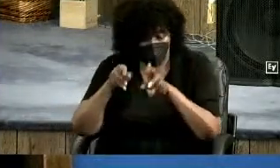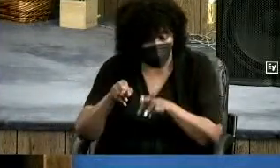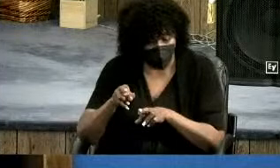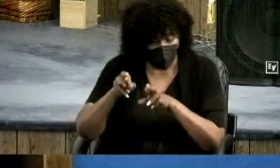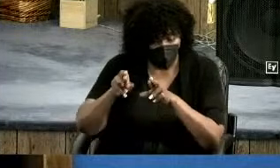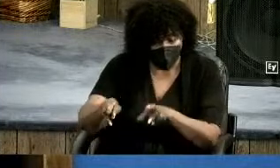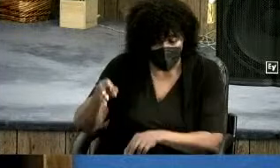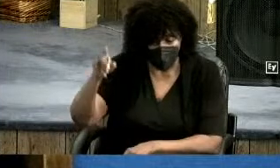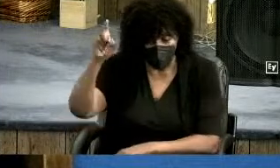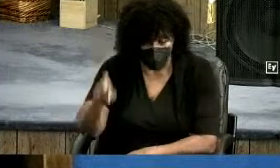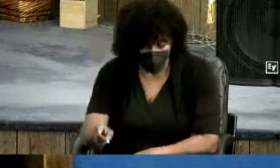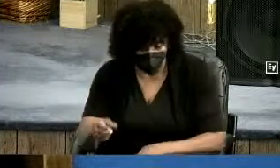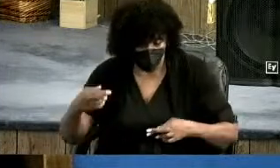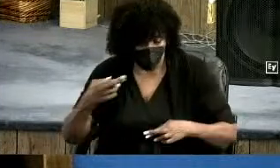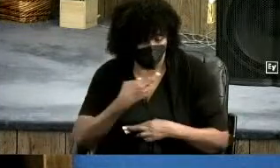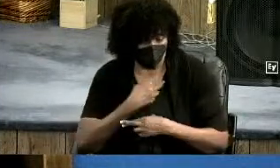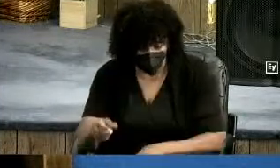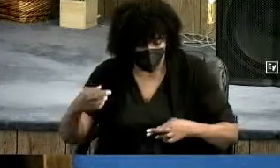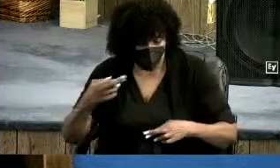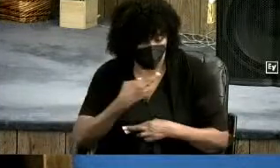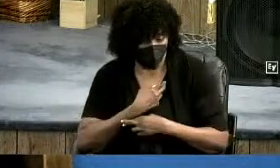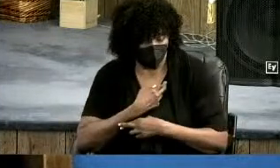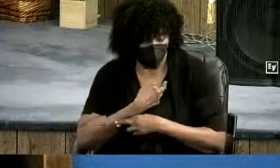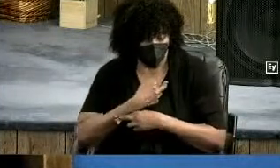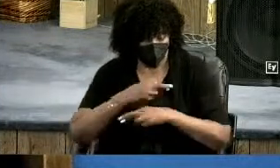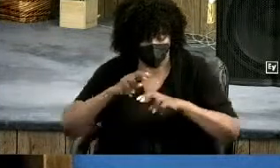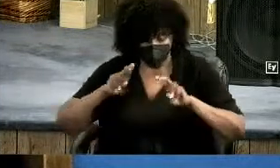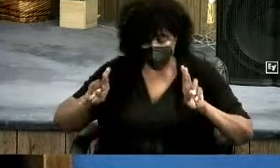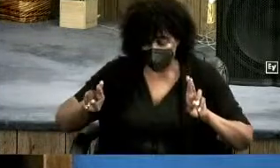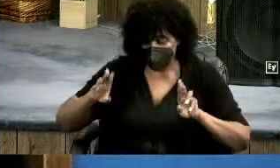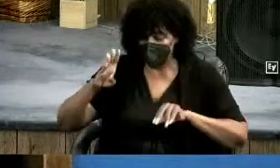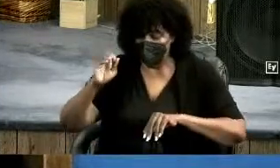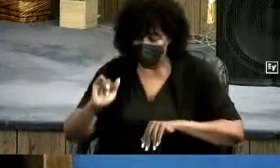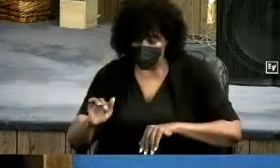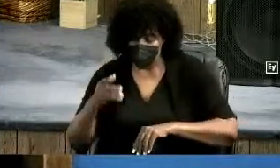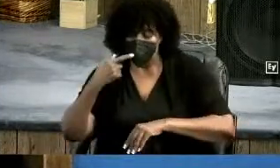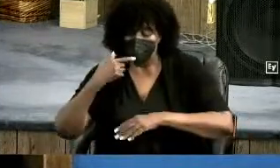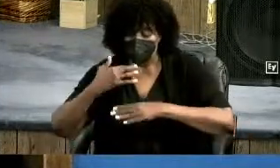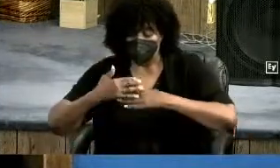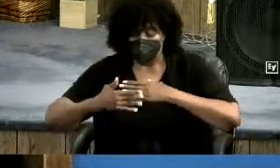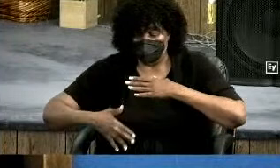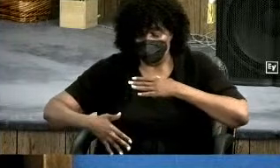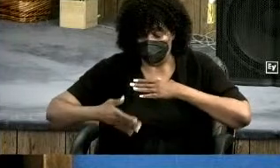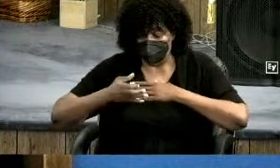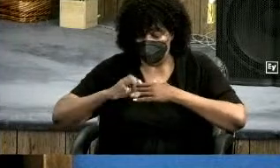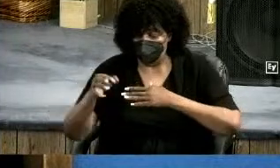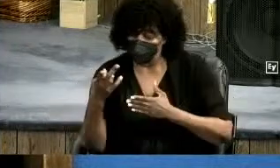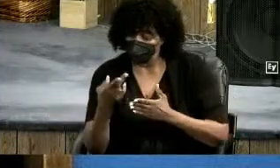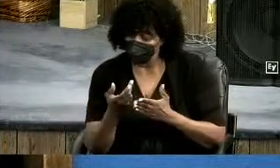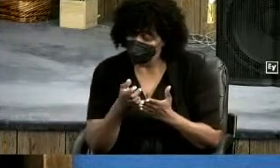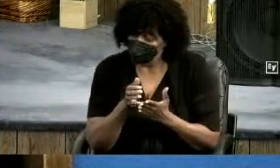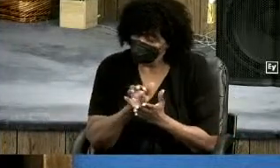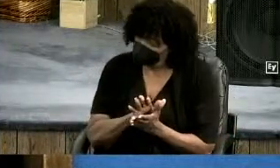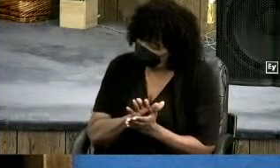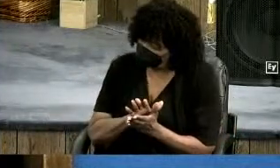by the blood of the Lamb on the other side of the